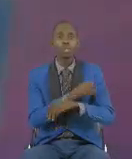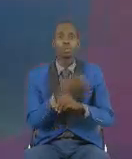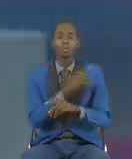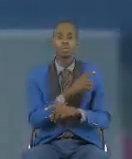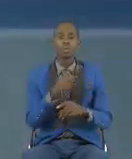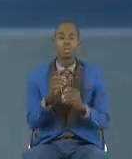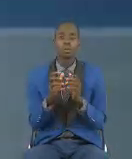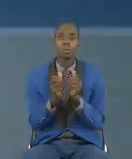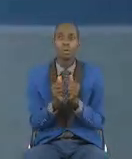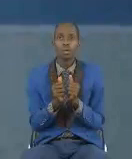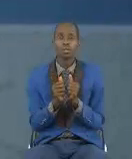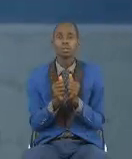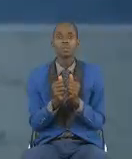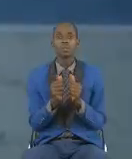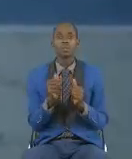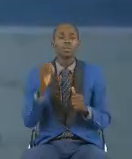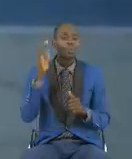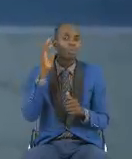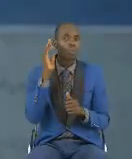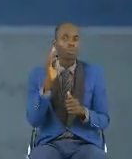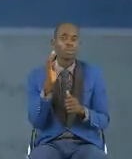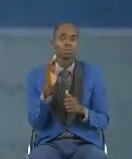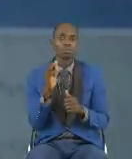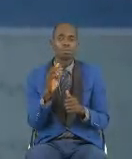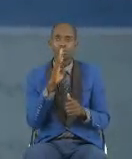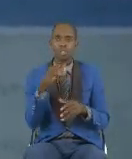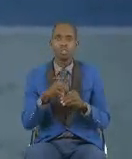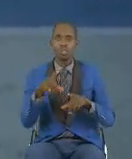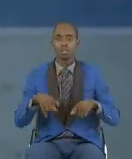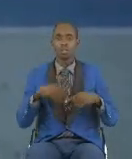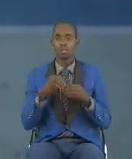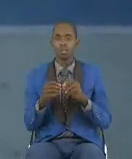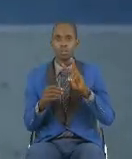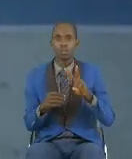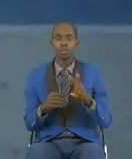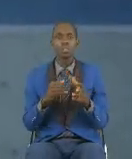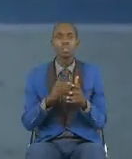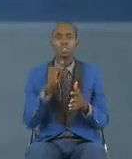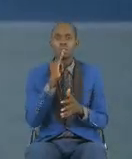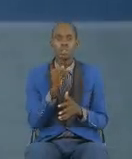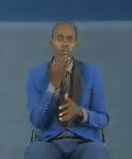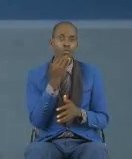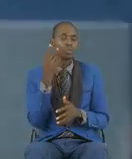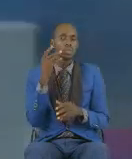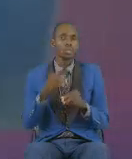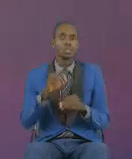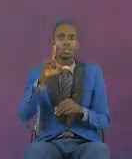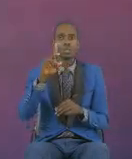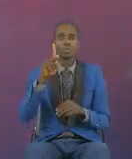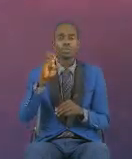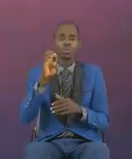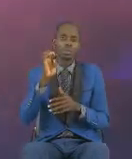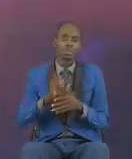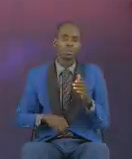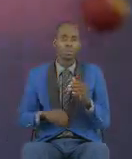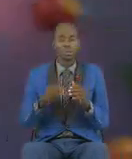personally possess that in your life. Number two, it is food. That's in Luke chapter 4 verse 4, that man shall not